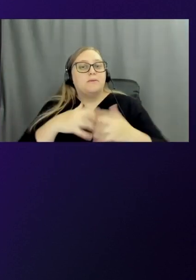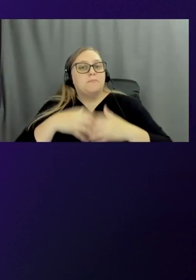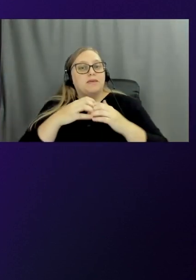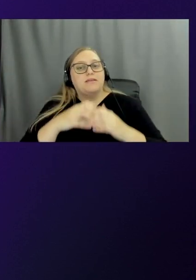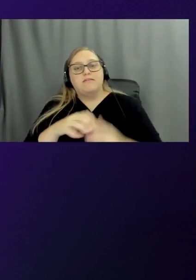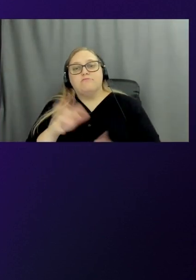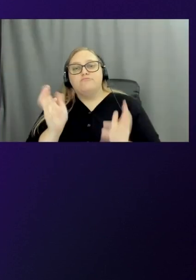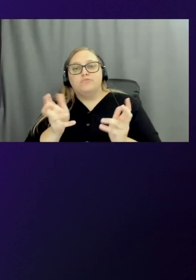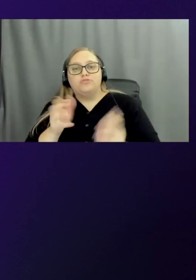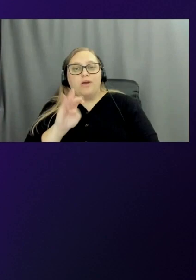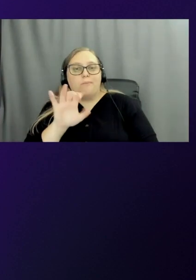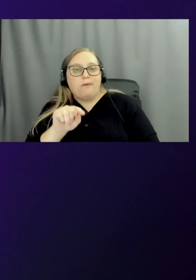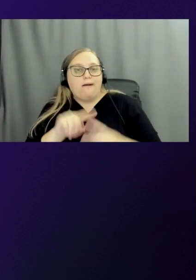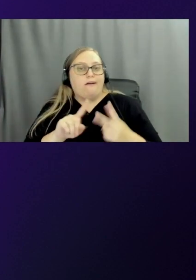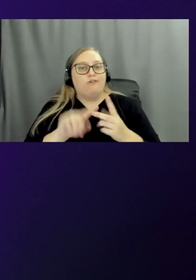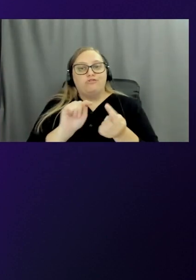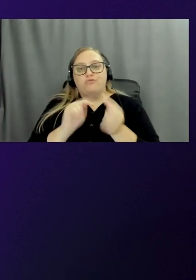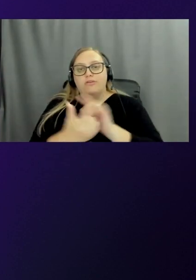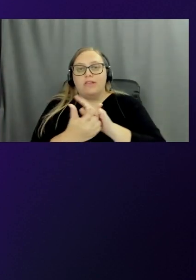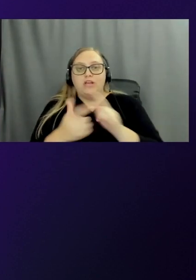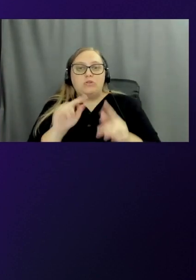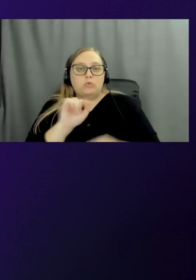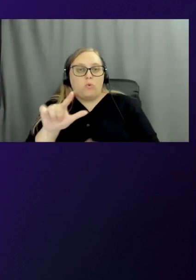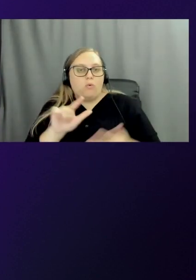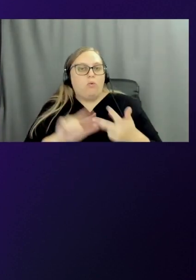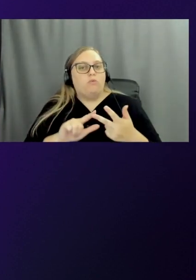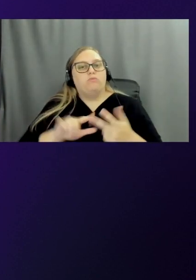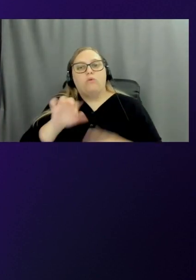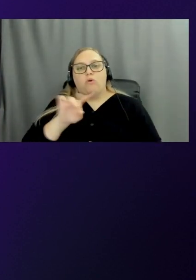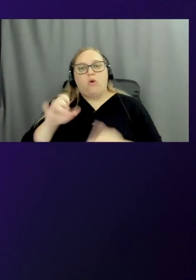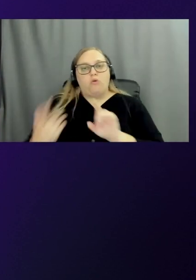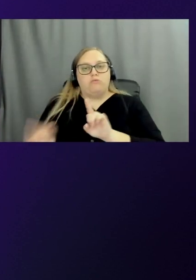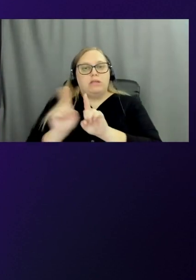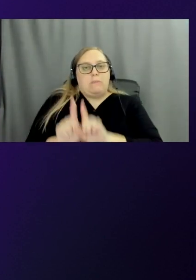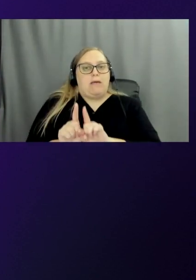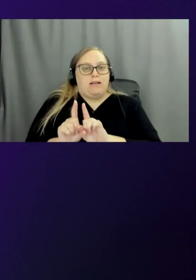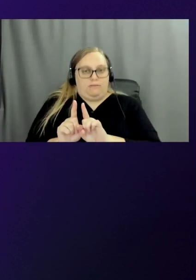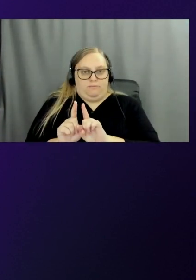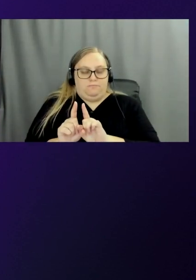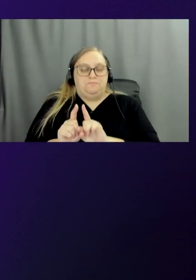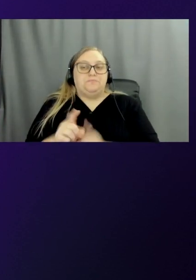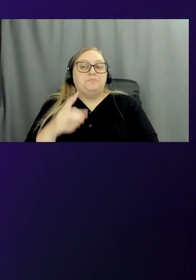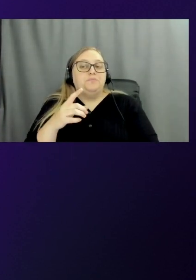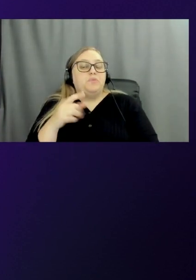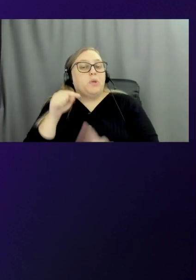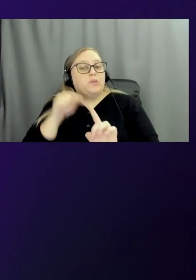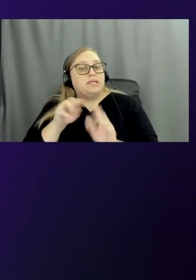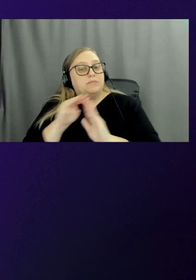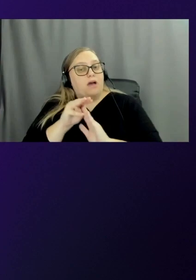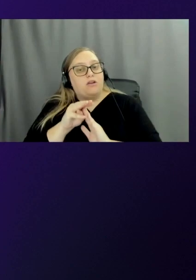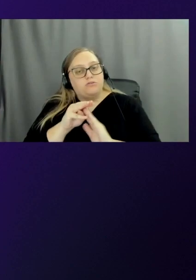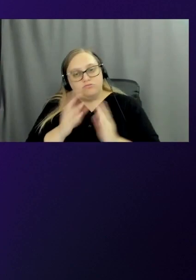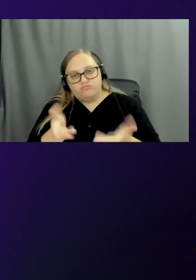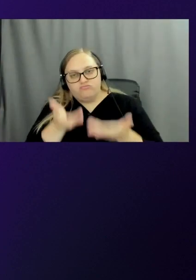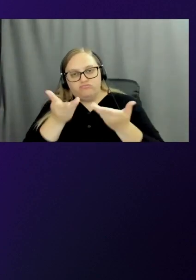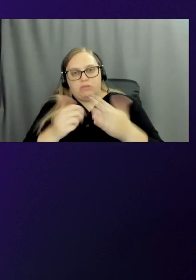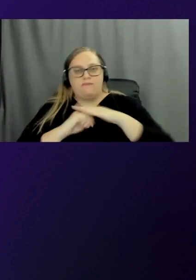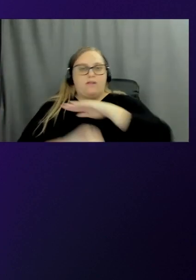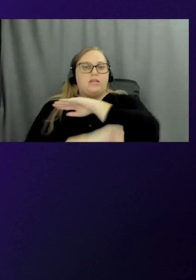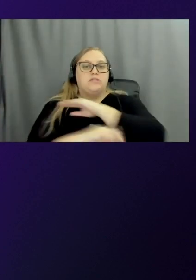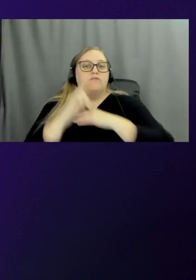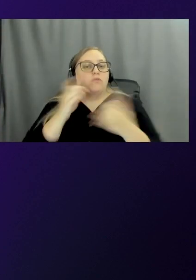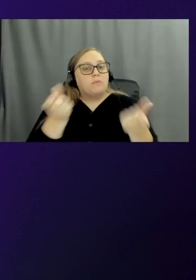a translation tool, or even like a code companion. So in a sense, these models serve as a foundation for many